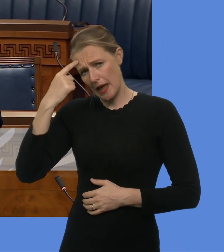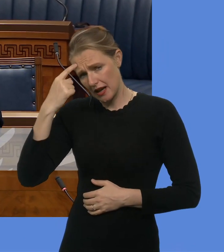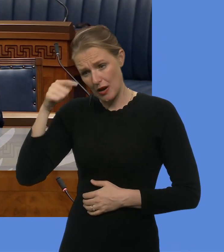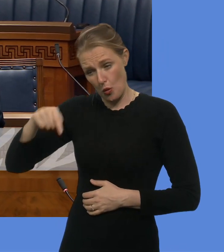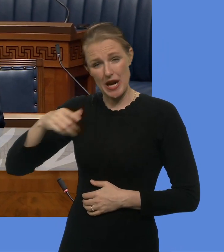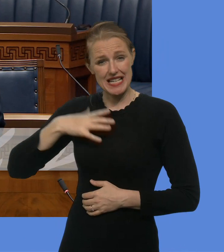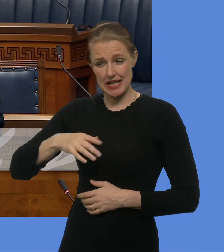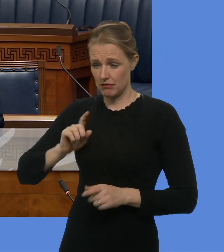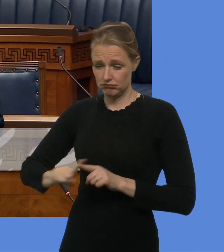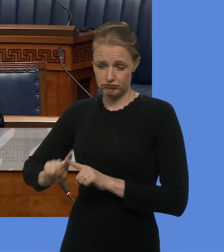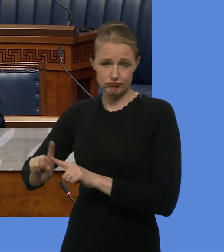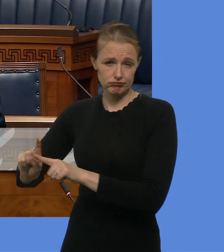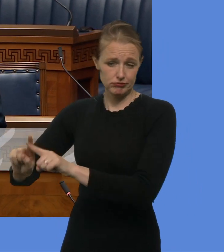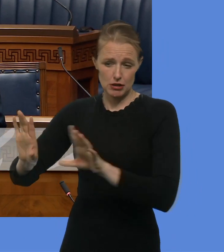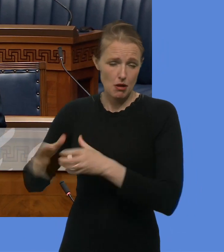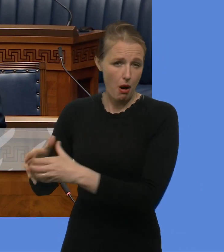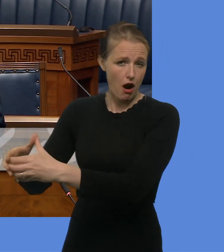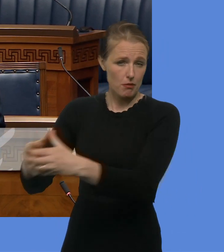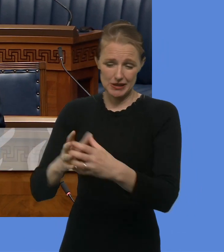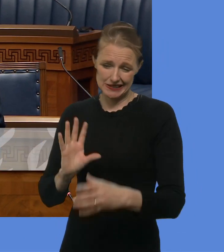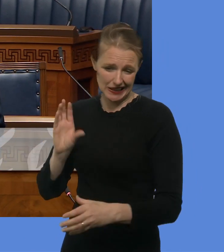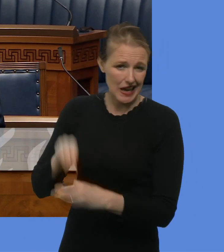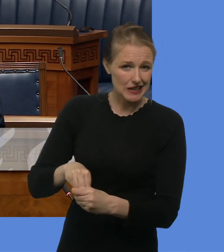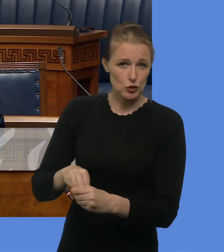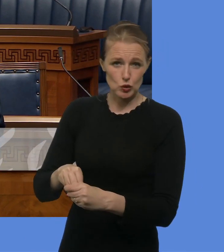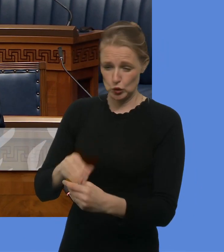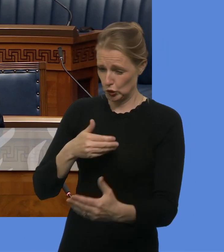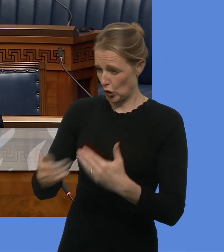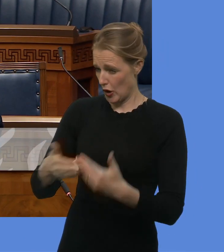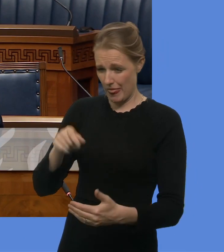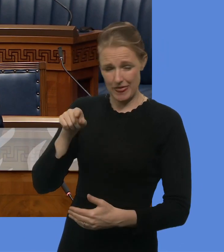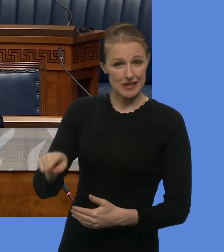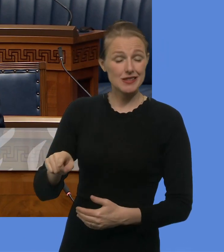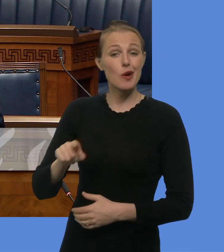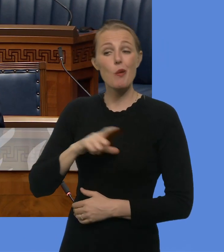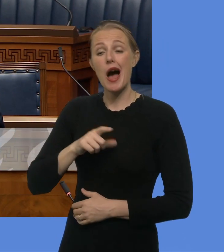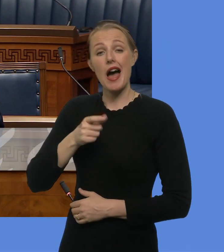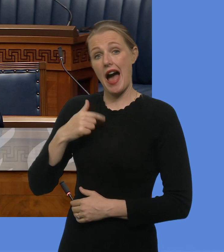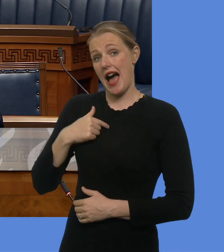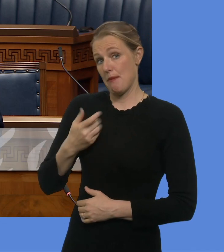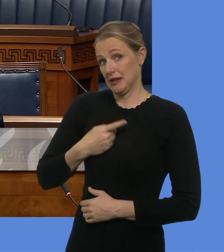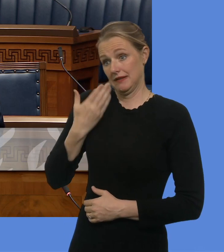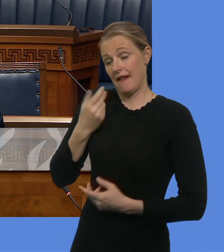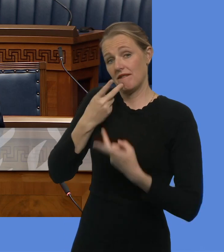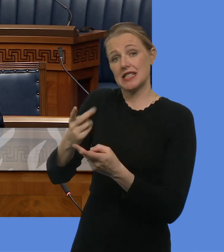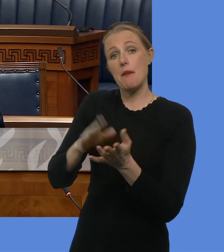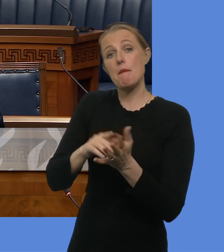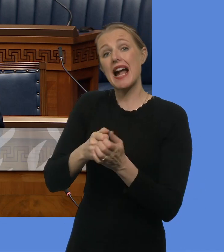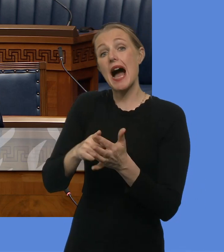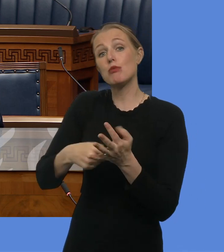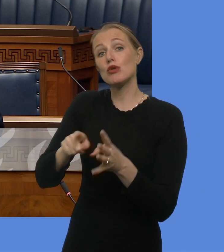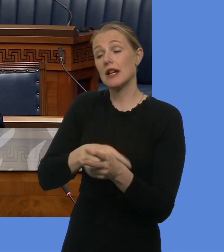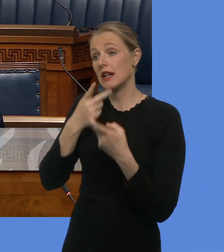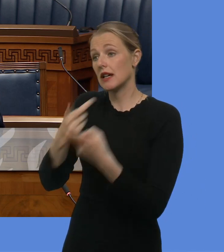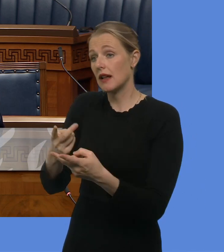the difficult issue of mental health in those who find themselves in prison? Having recently visited Maghaberry, I saw at first